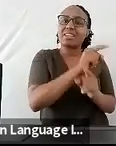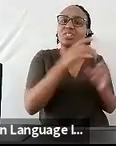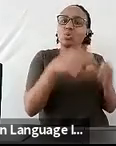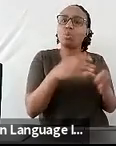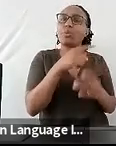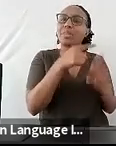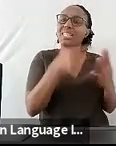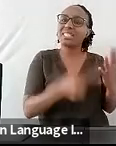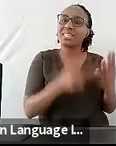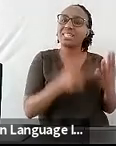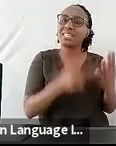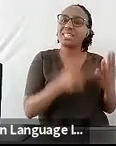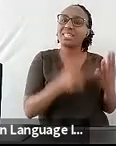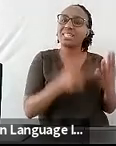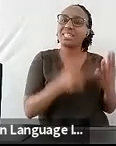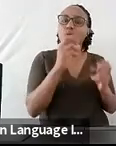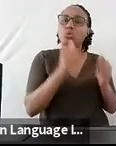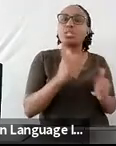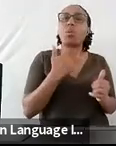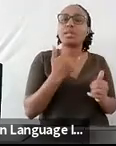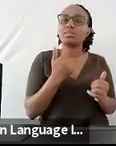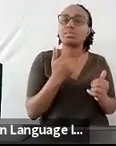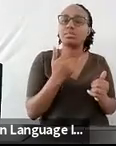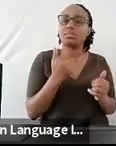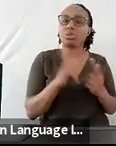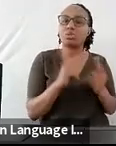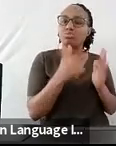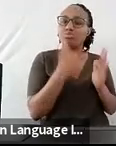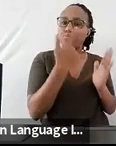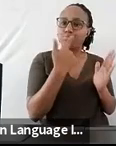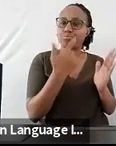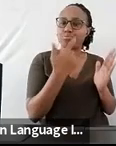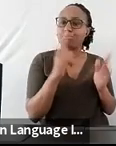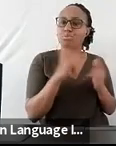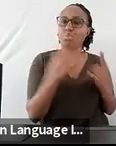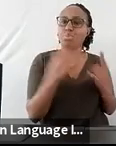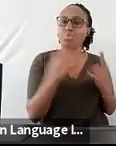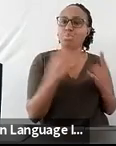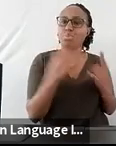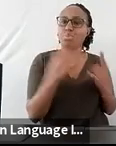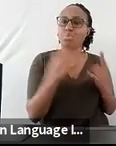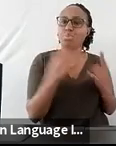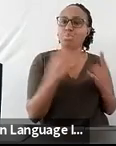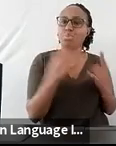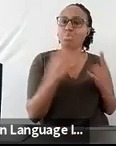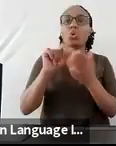really highlight to people. That I could write you a great story about how I was at the border